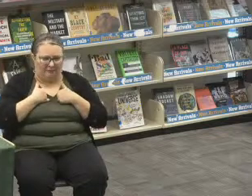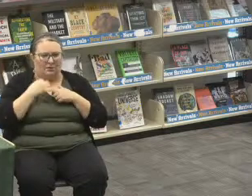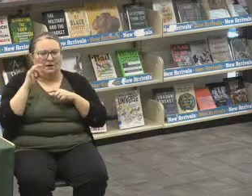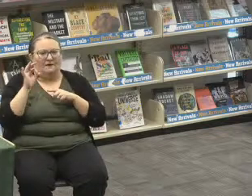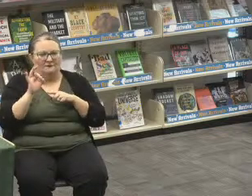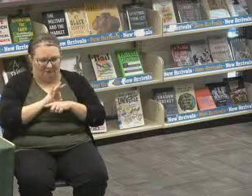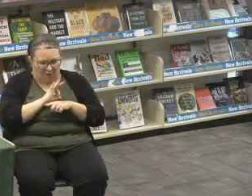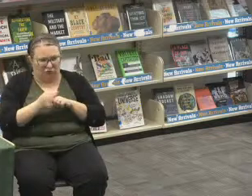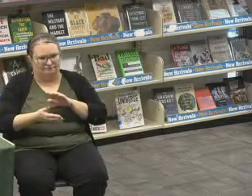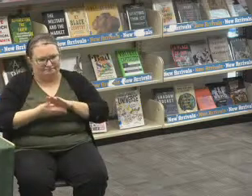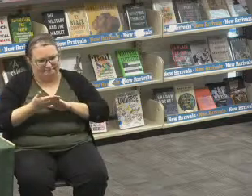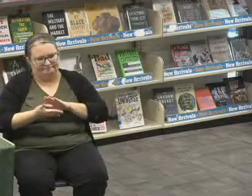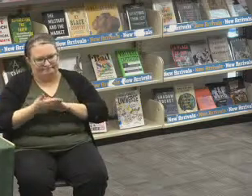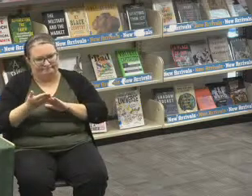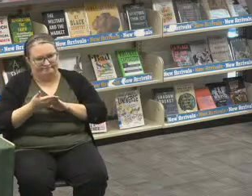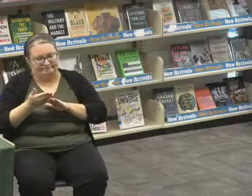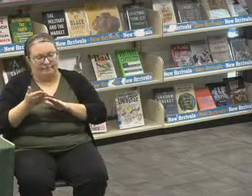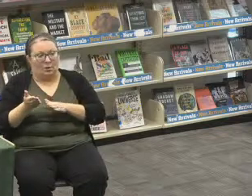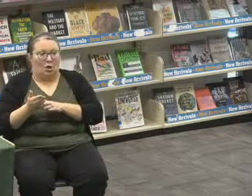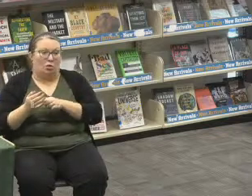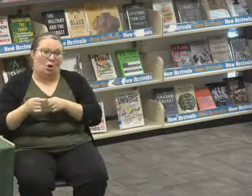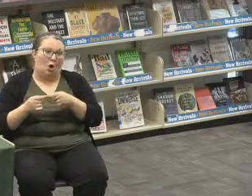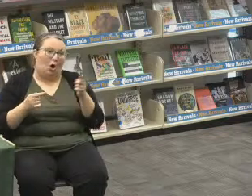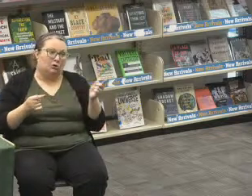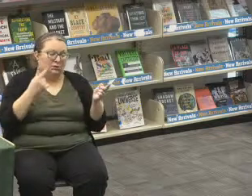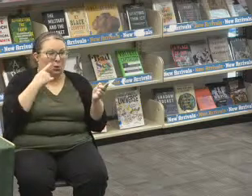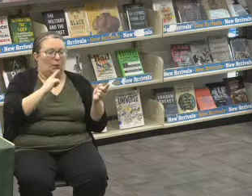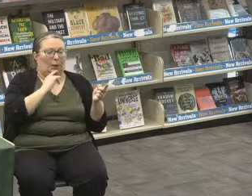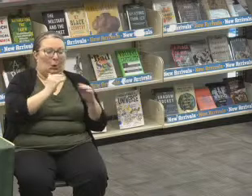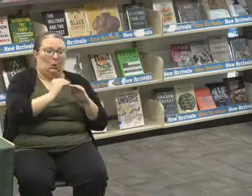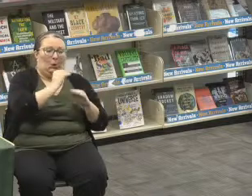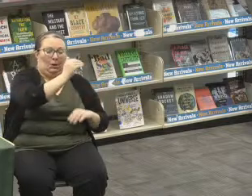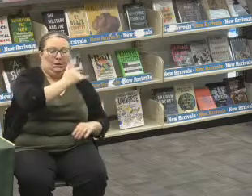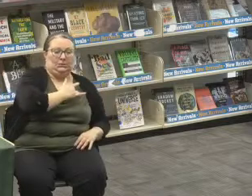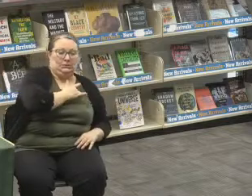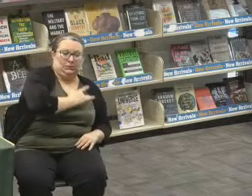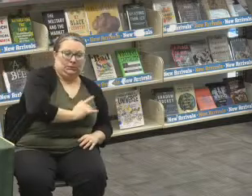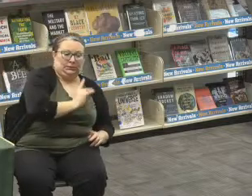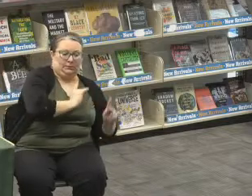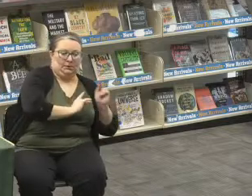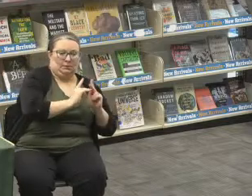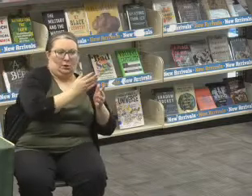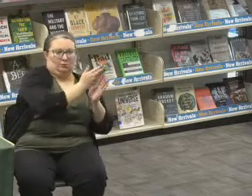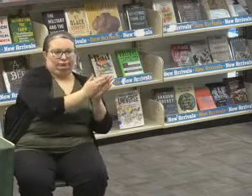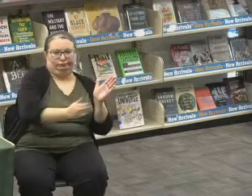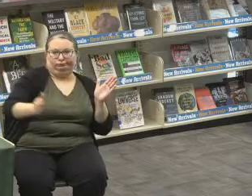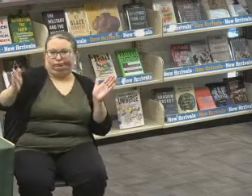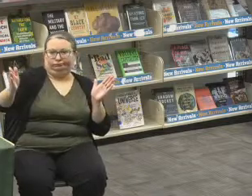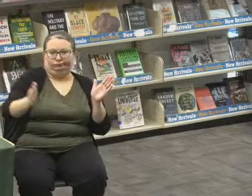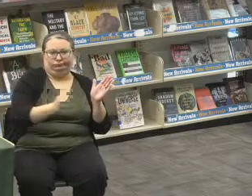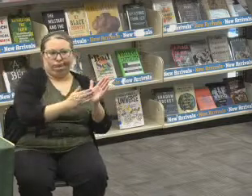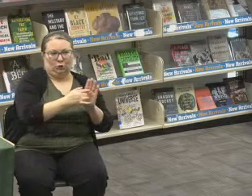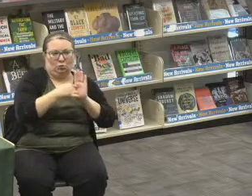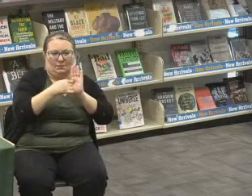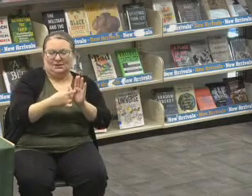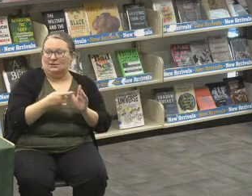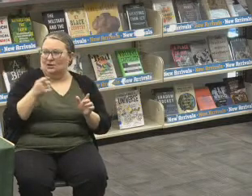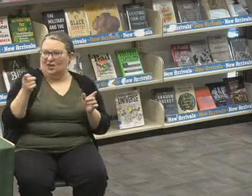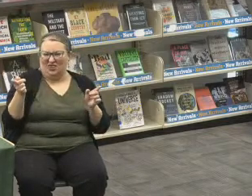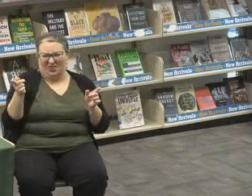function. You'll also see like really sensitive people. So both those extremes are kind of represented here.